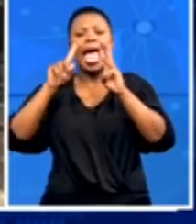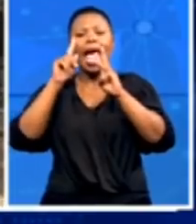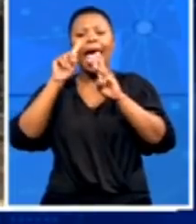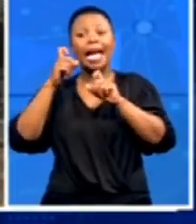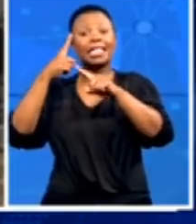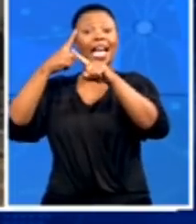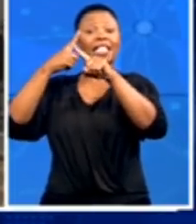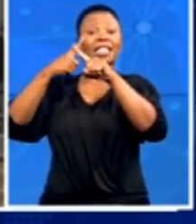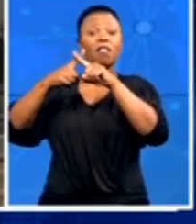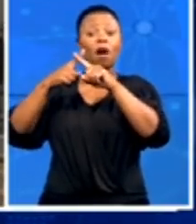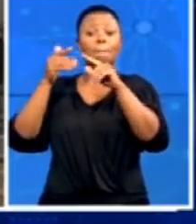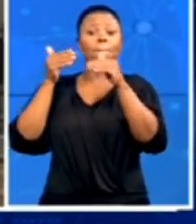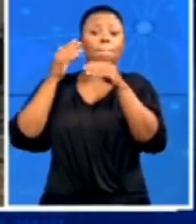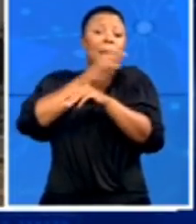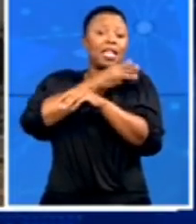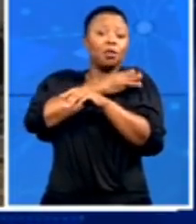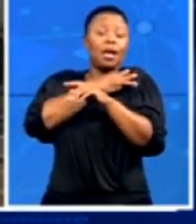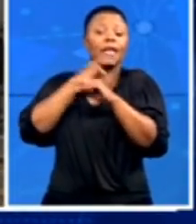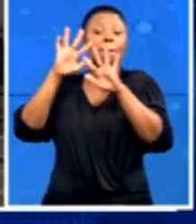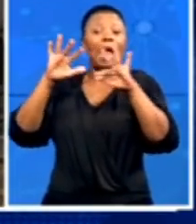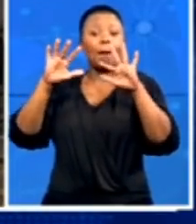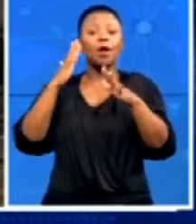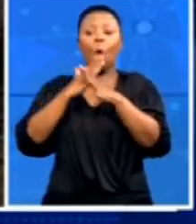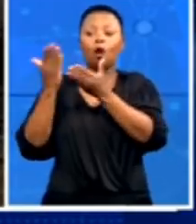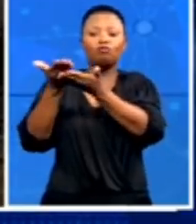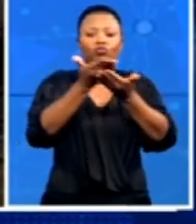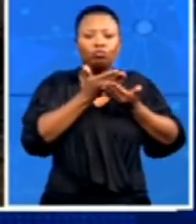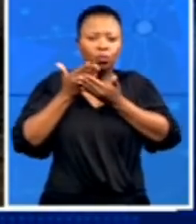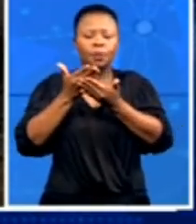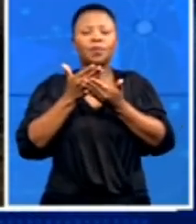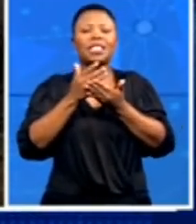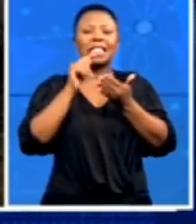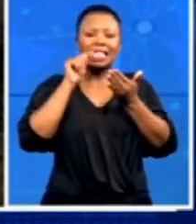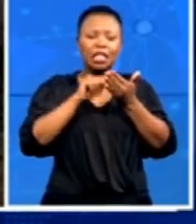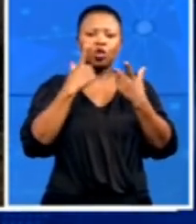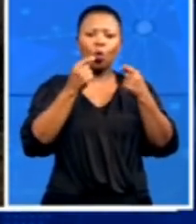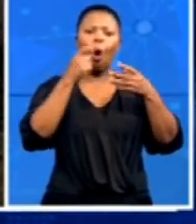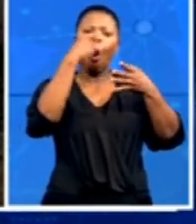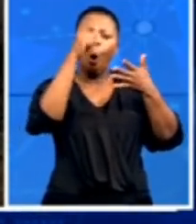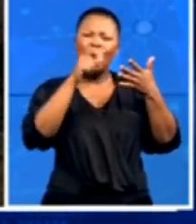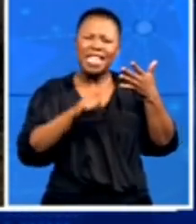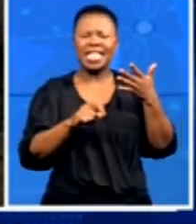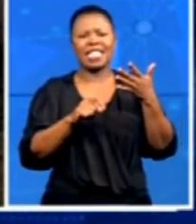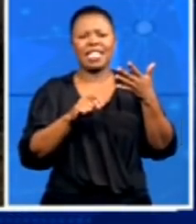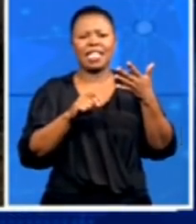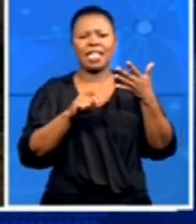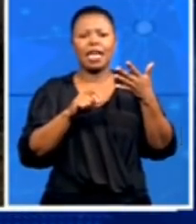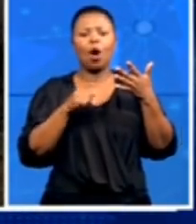working together, even to conduct an audit of what it is that we have lost during the course